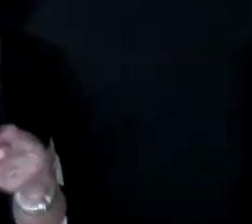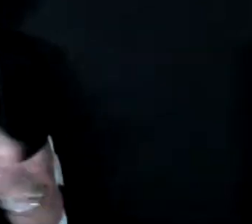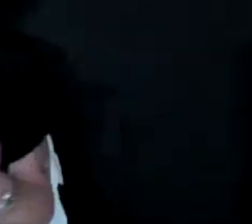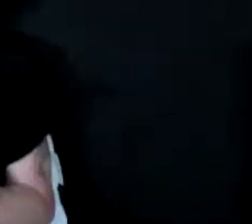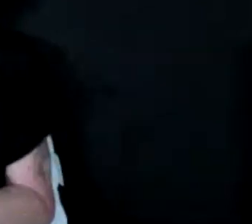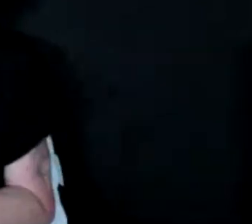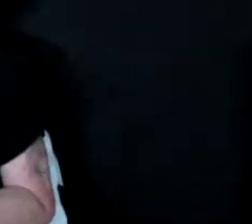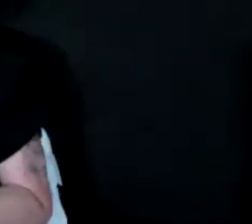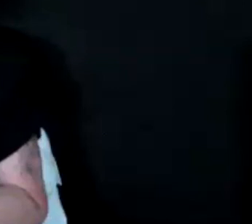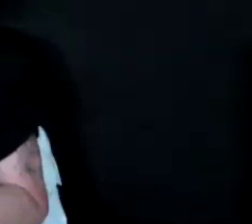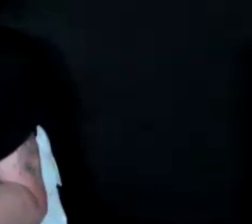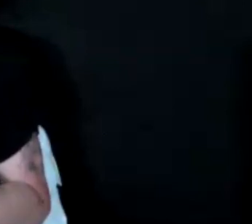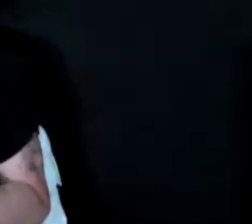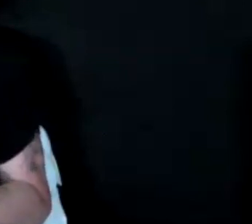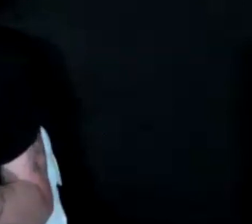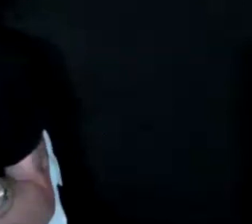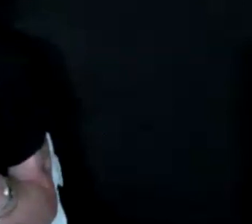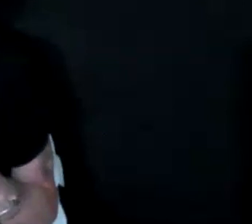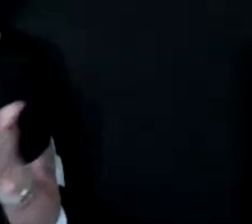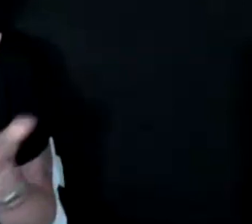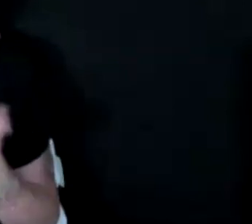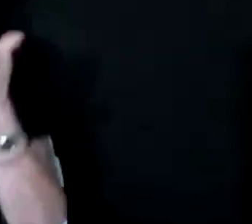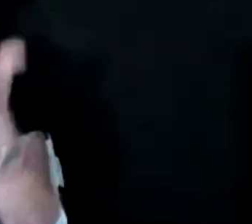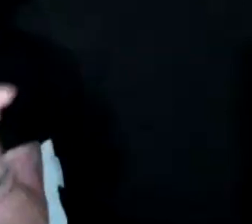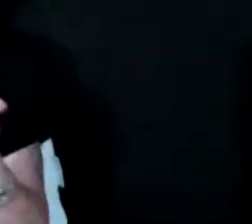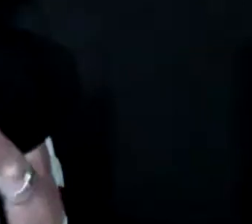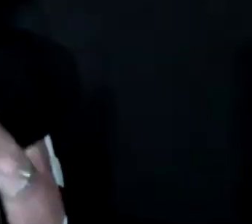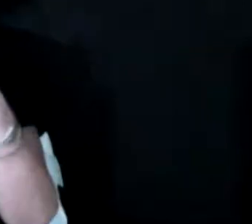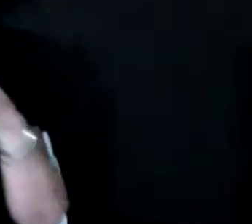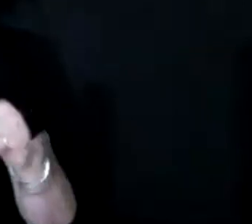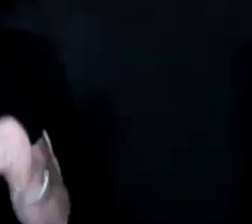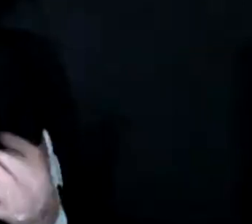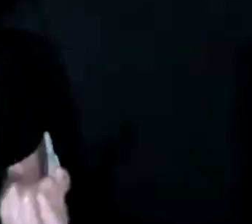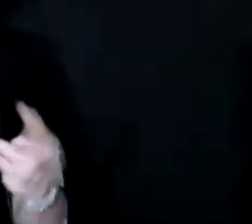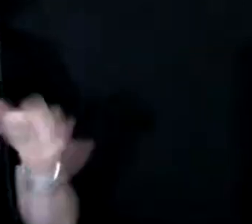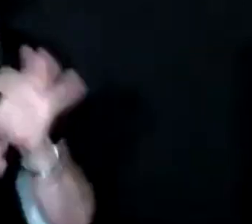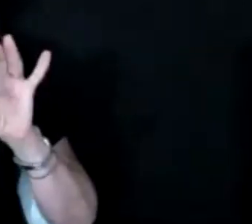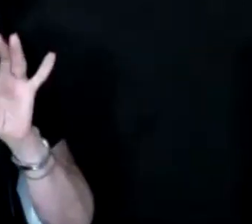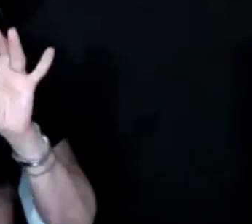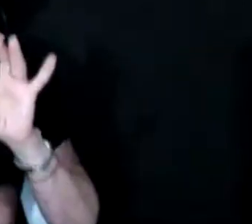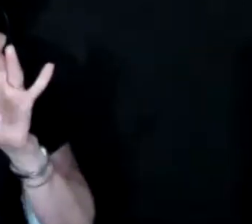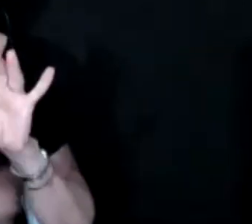completely the same and continue to be offered with simultaneous ASL in Spanish